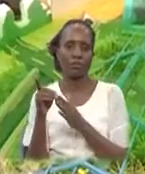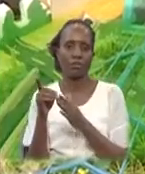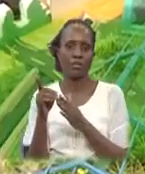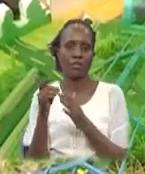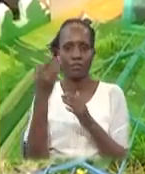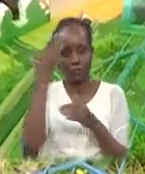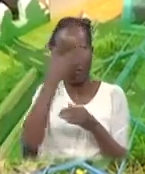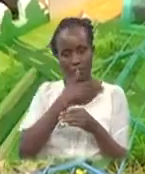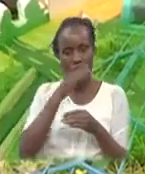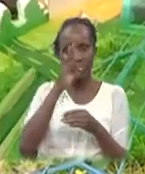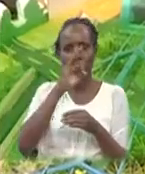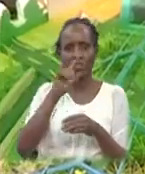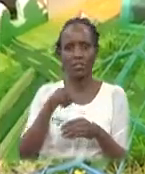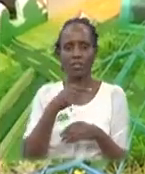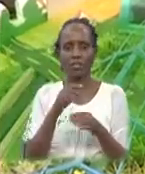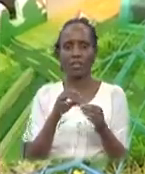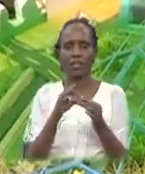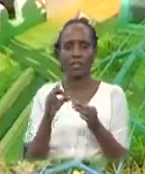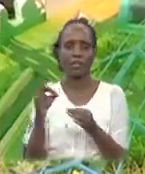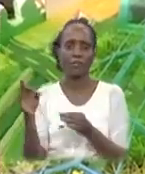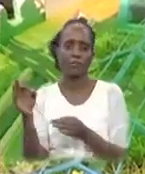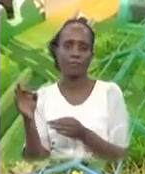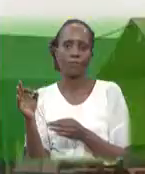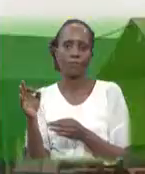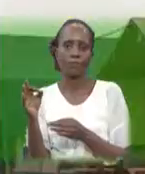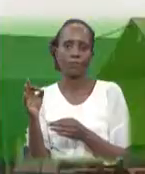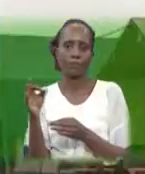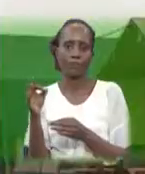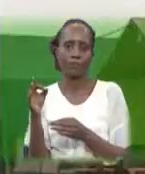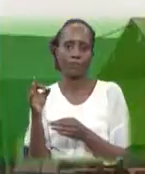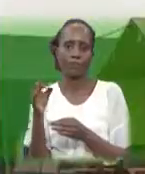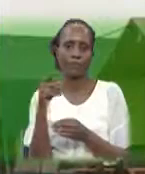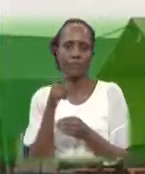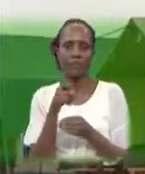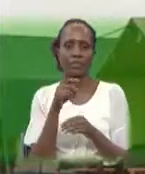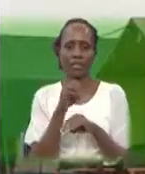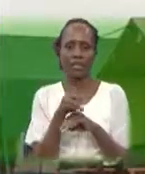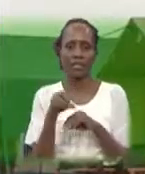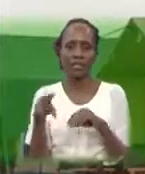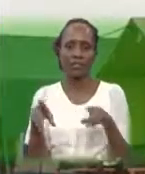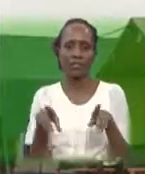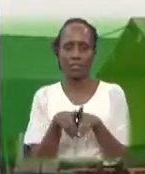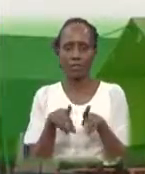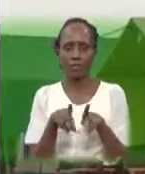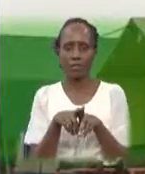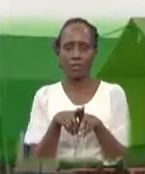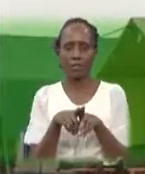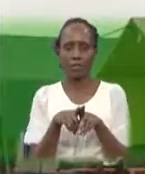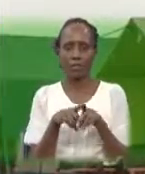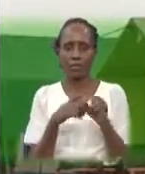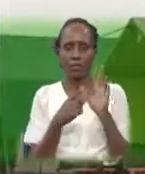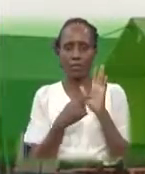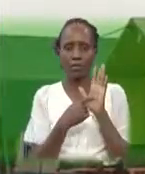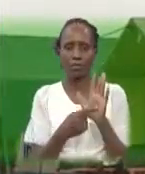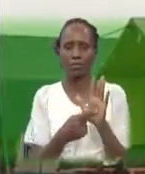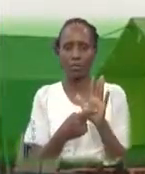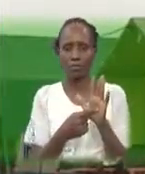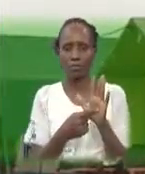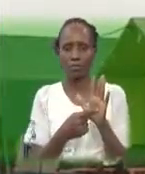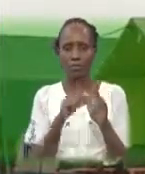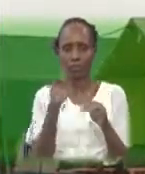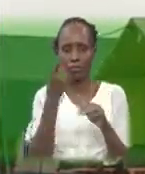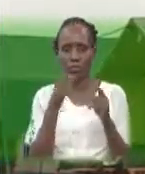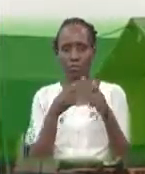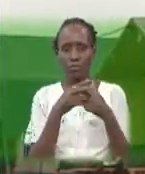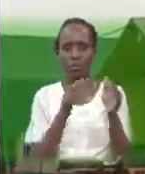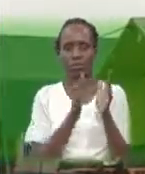be developed in phases of 3,000 acres. The type propagation also will be determined with, first of all, for the model